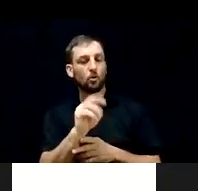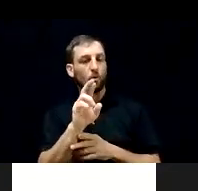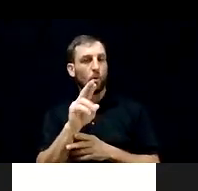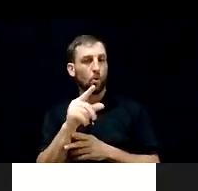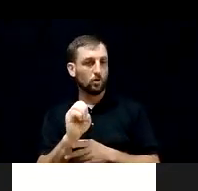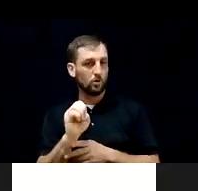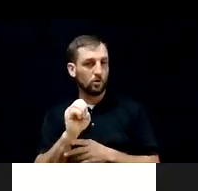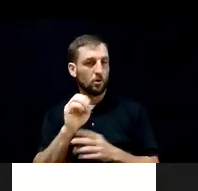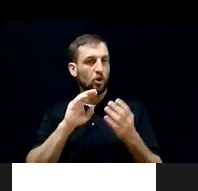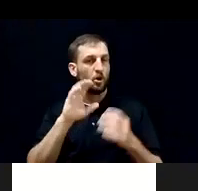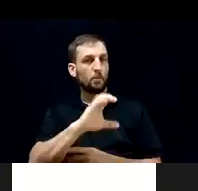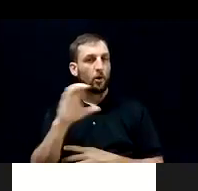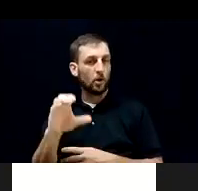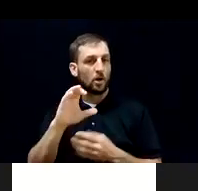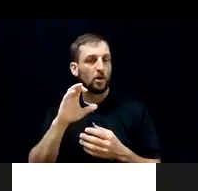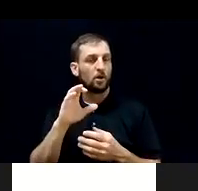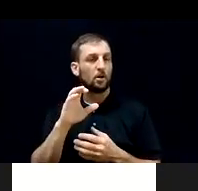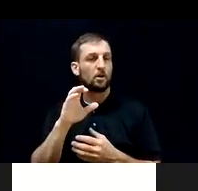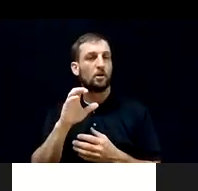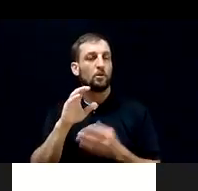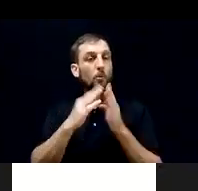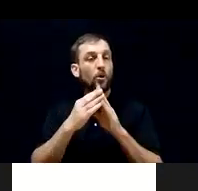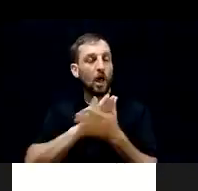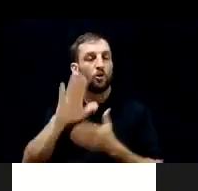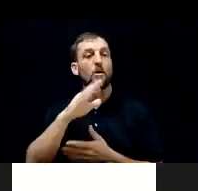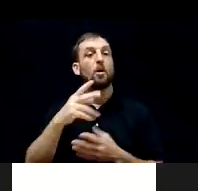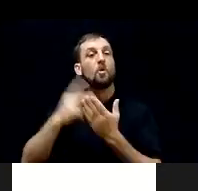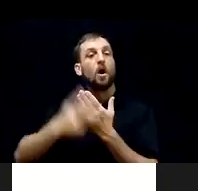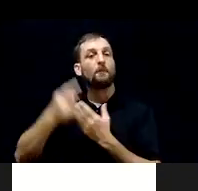Program for Successful Employment. Thank you.